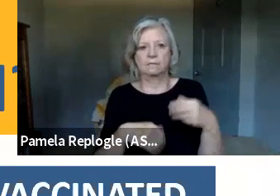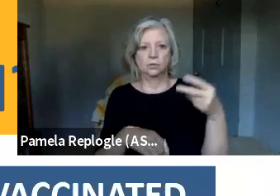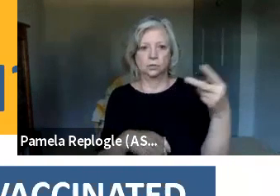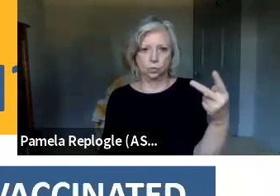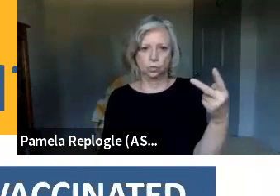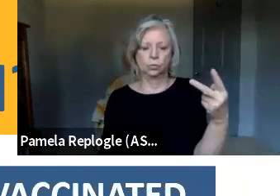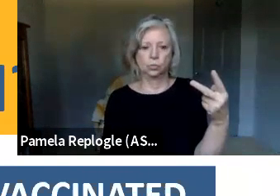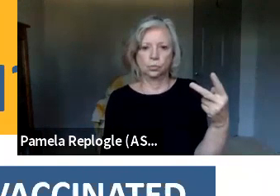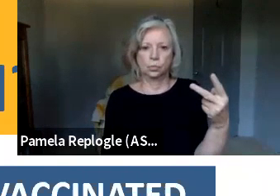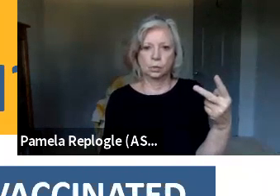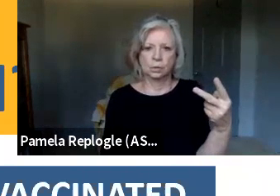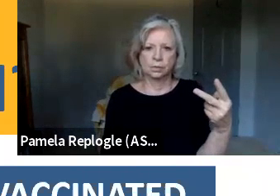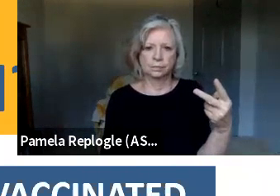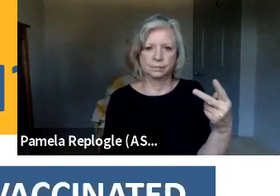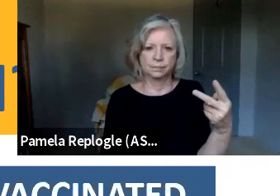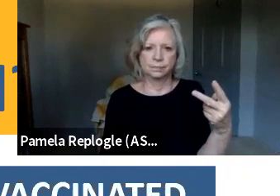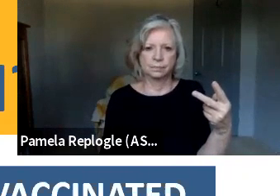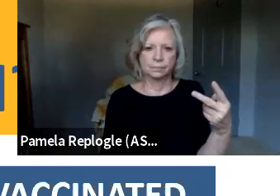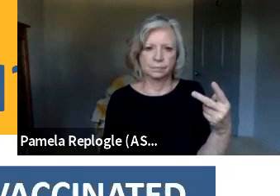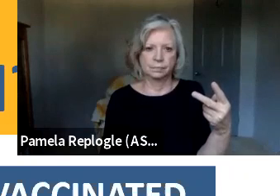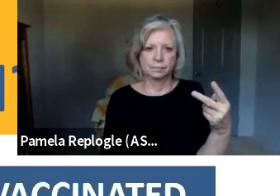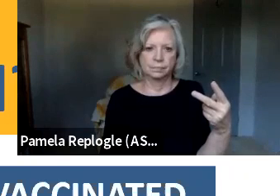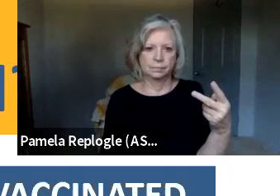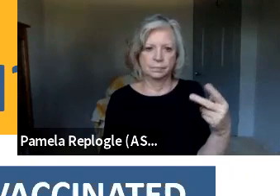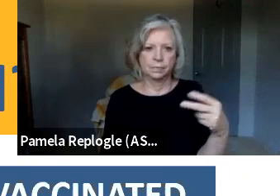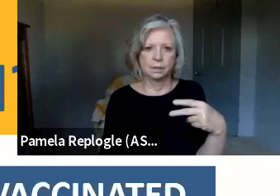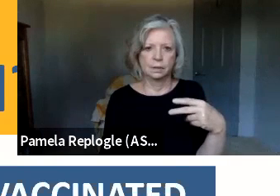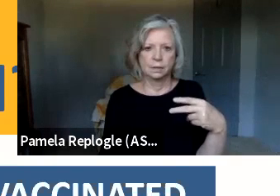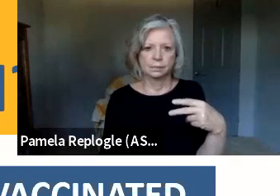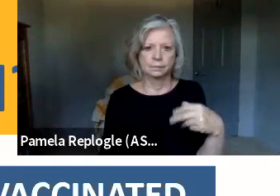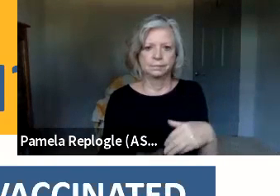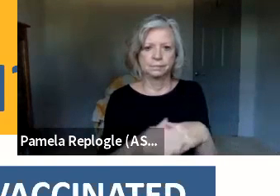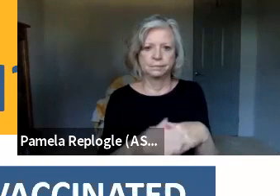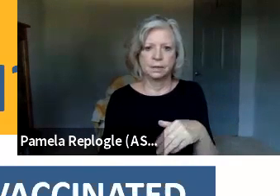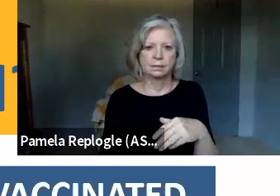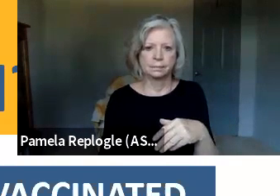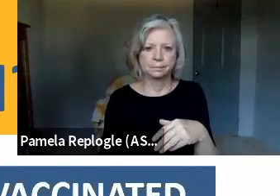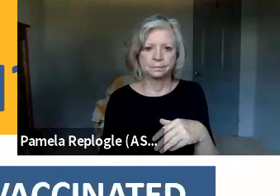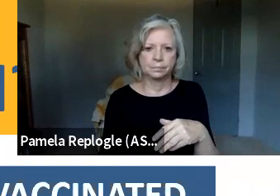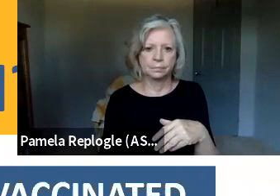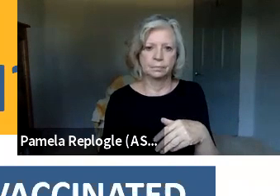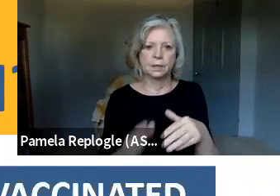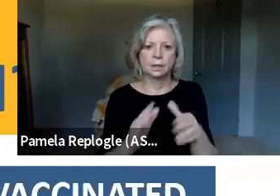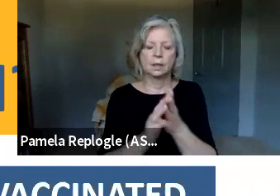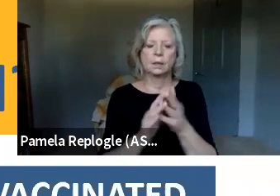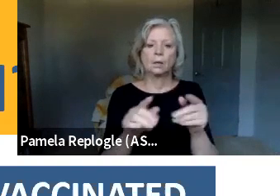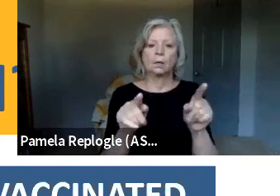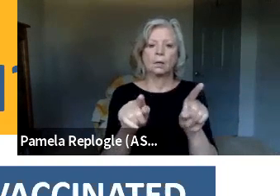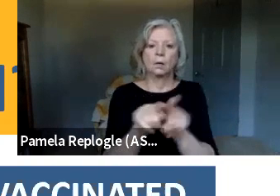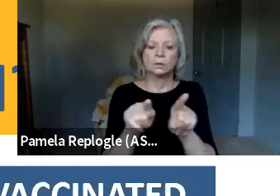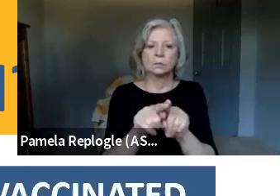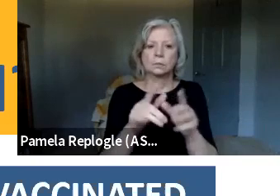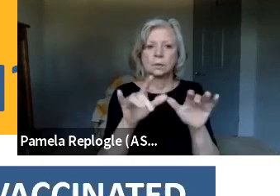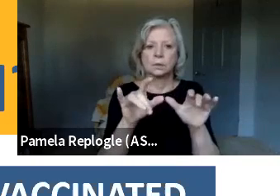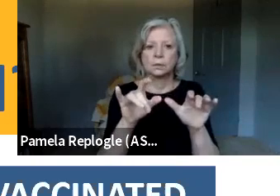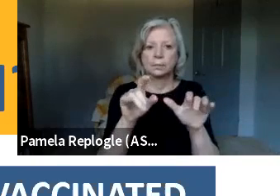the 2-dose vaccine, or 1 dose of the 1-dose vaccine, the Janssen vaccine, and